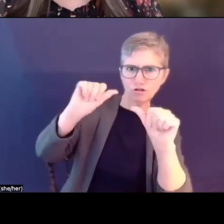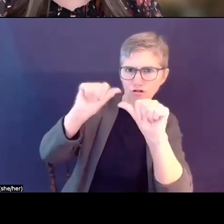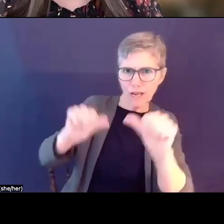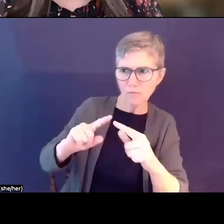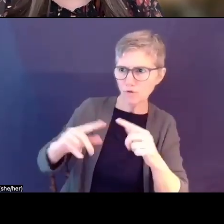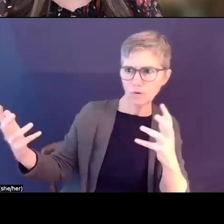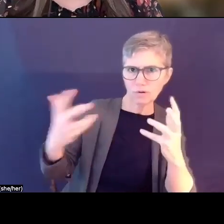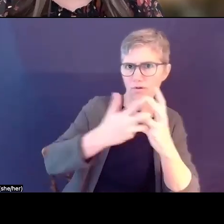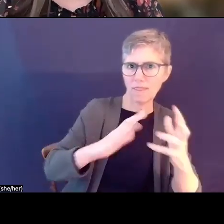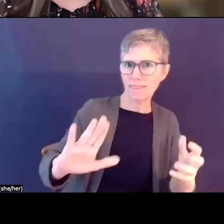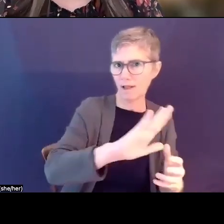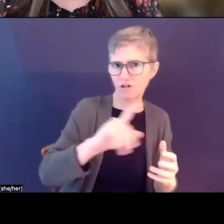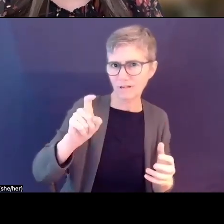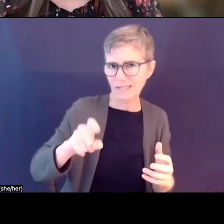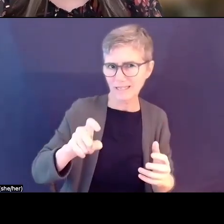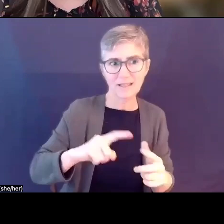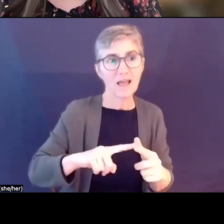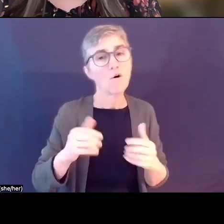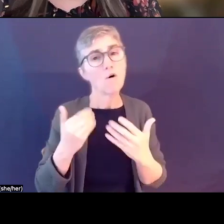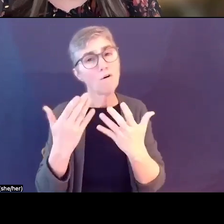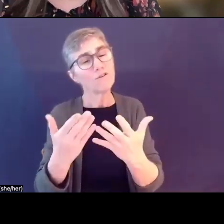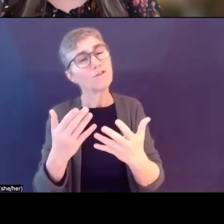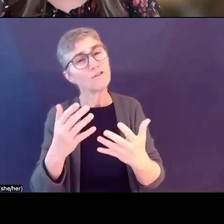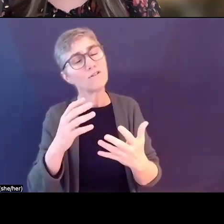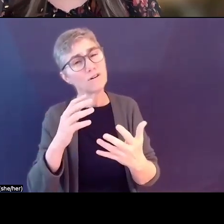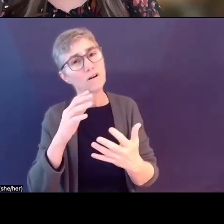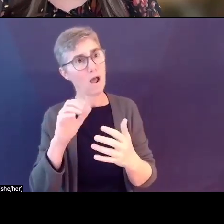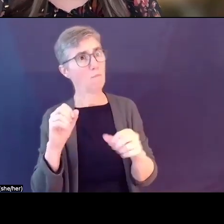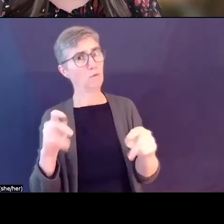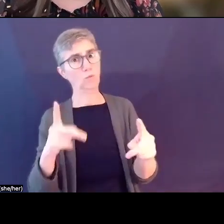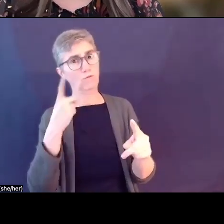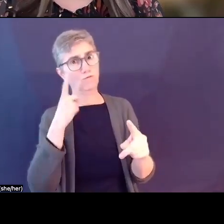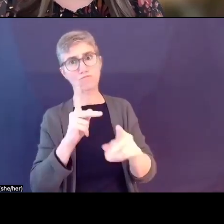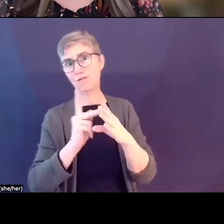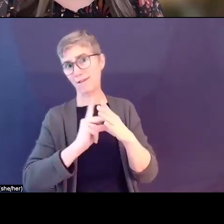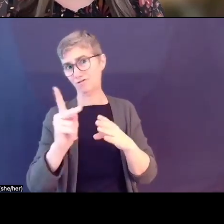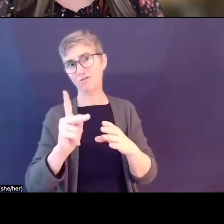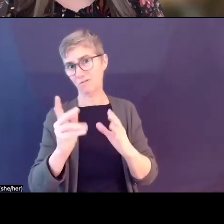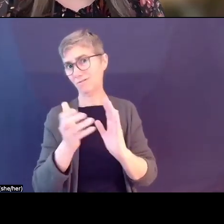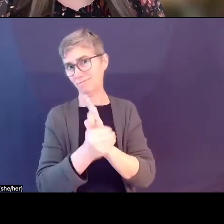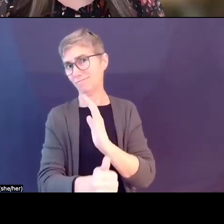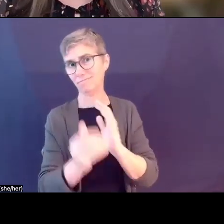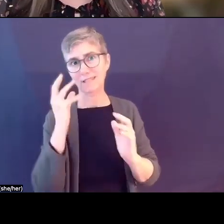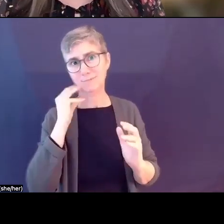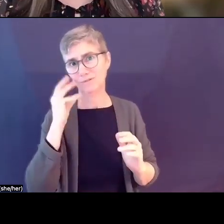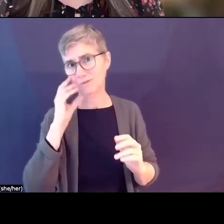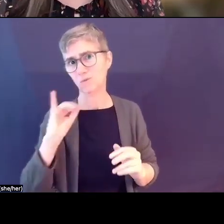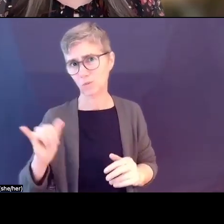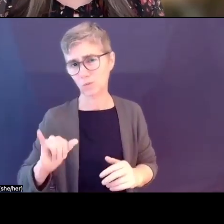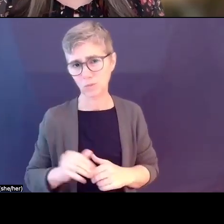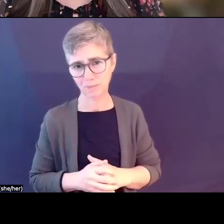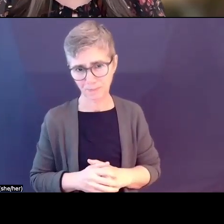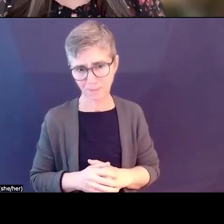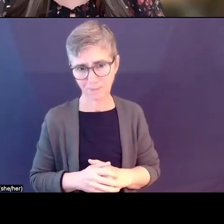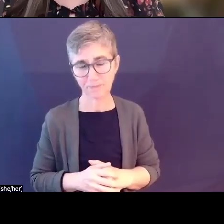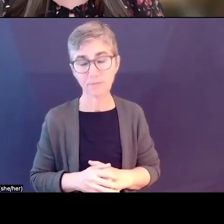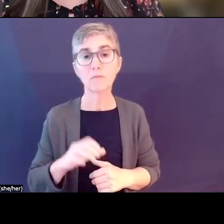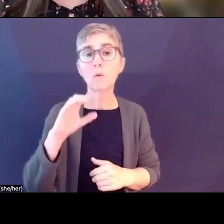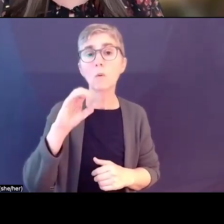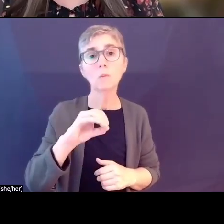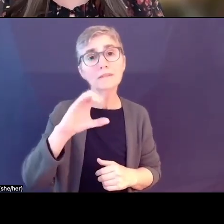opportunity for members to gain professional experience. Next slide, please. Given that the OCC and